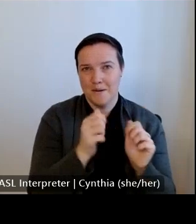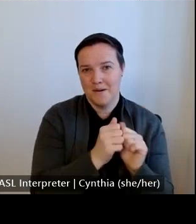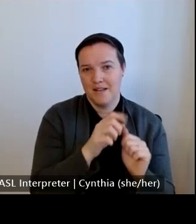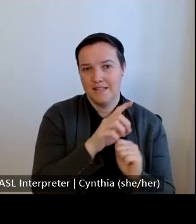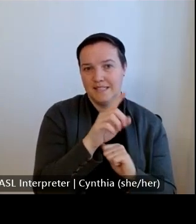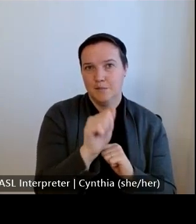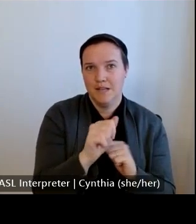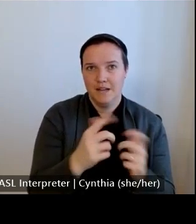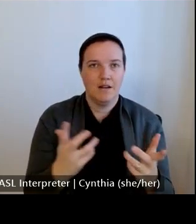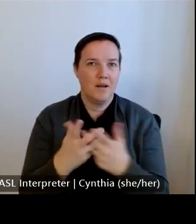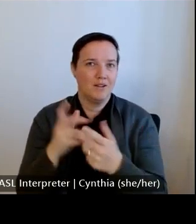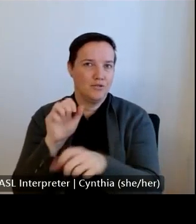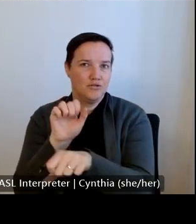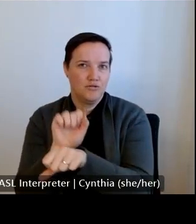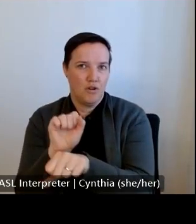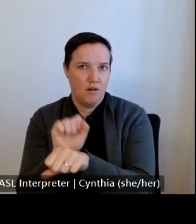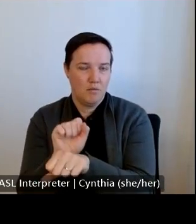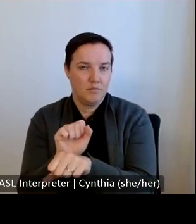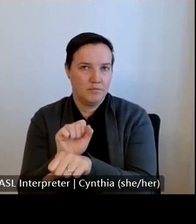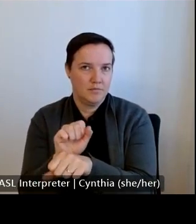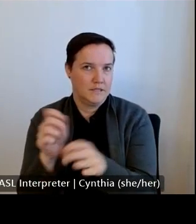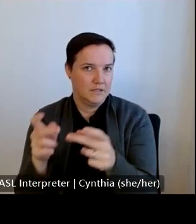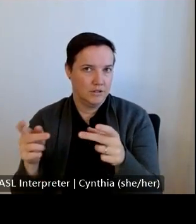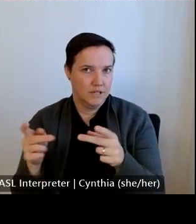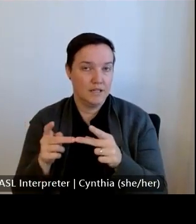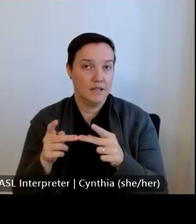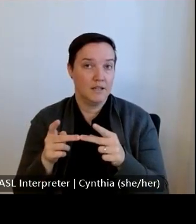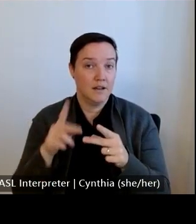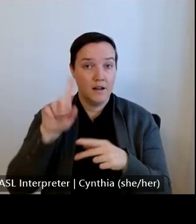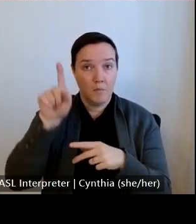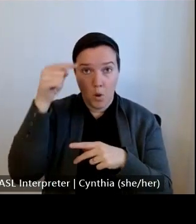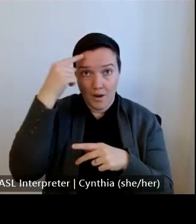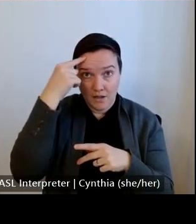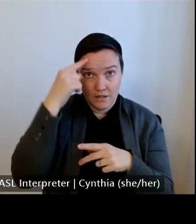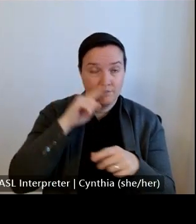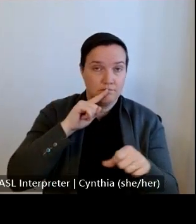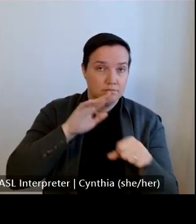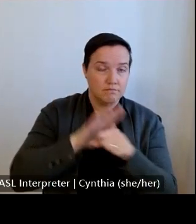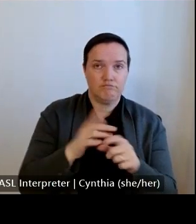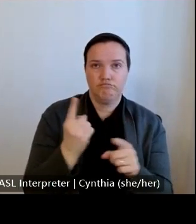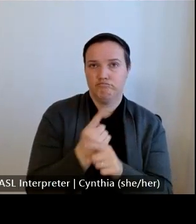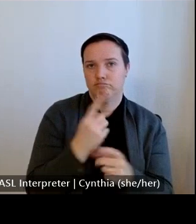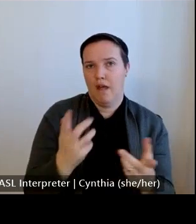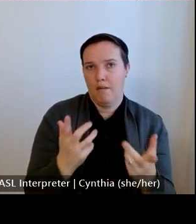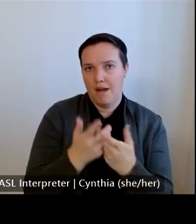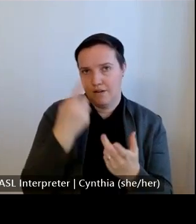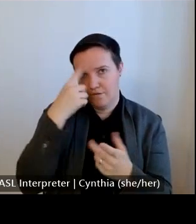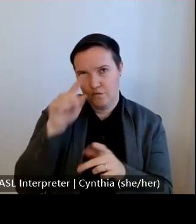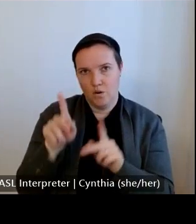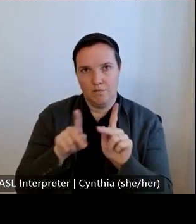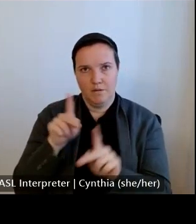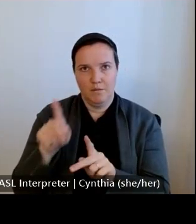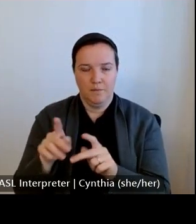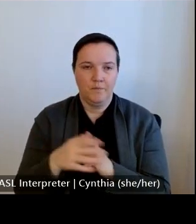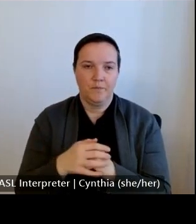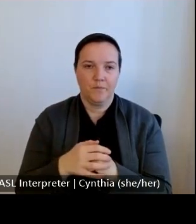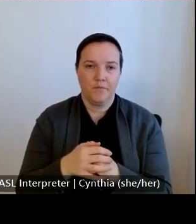jobs and employers verified to be suitable for them. And we'll touch on that a bit later